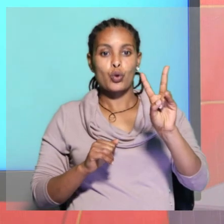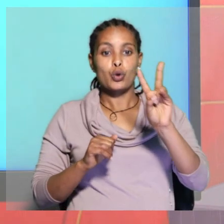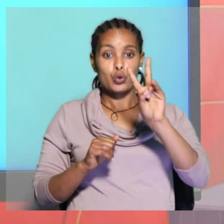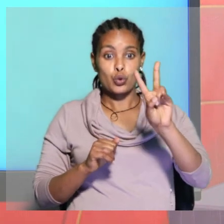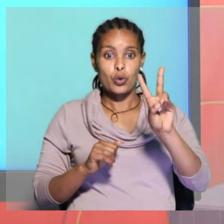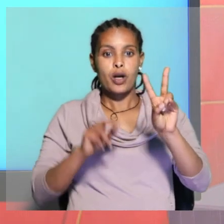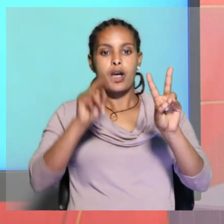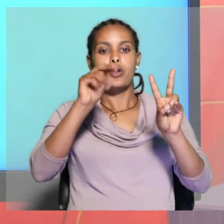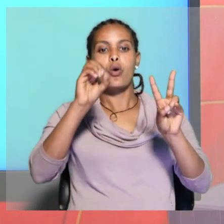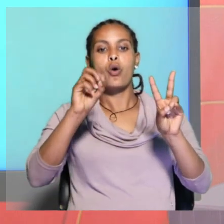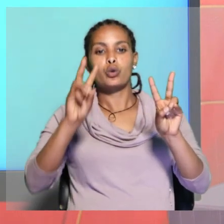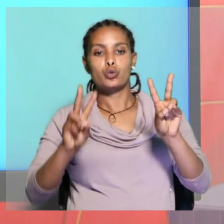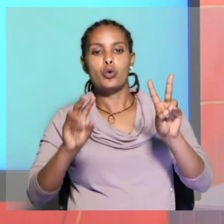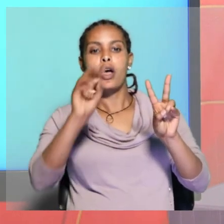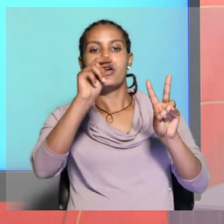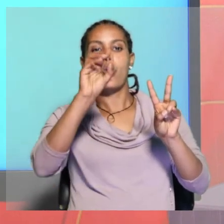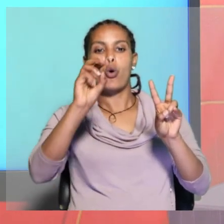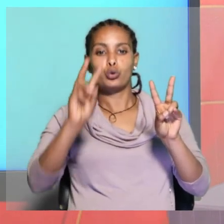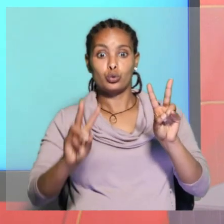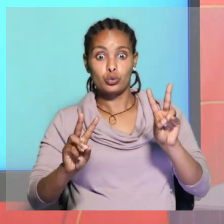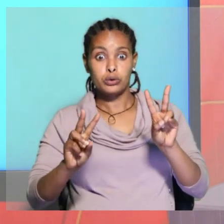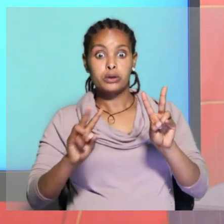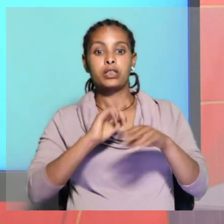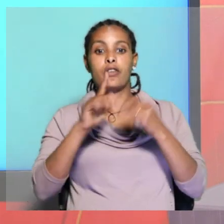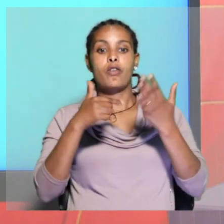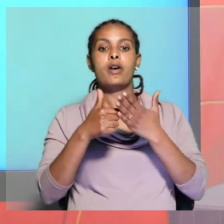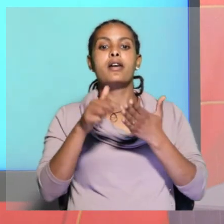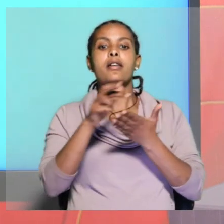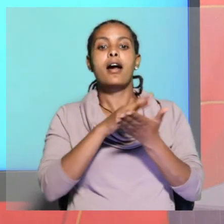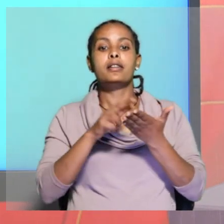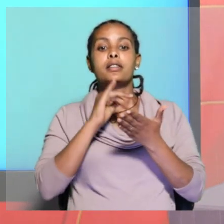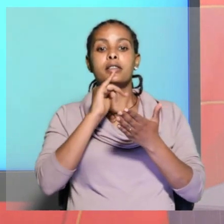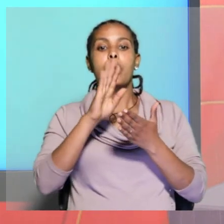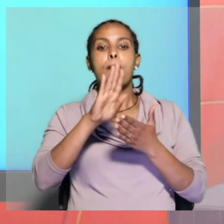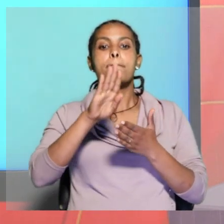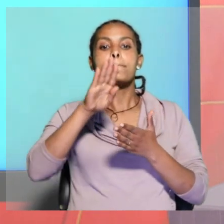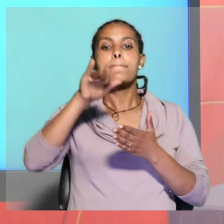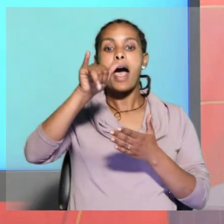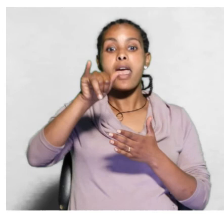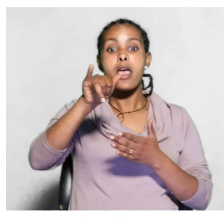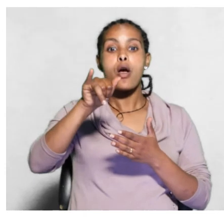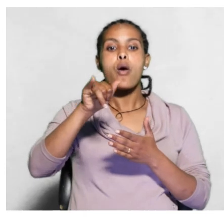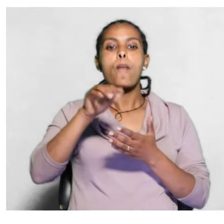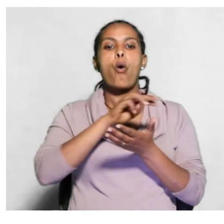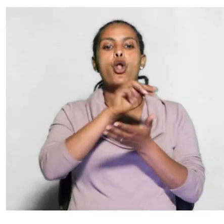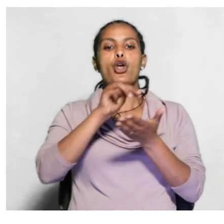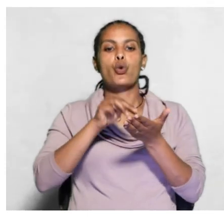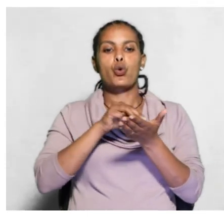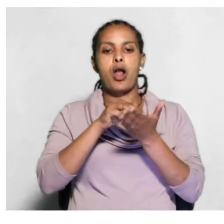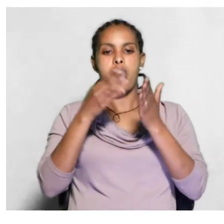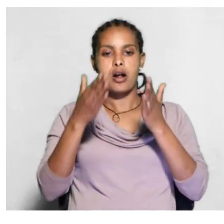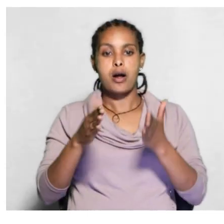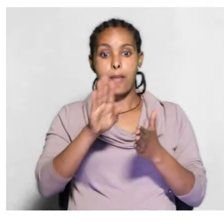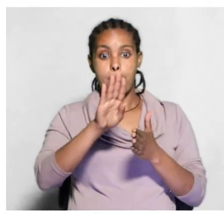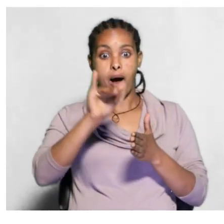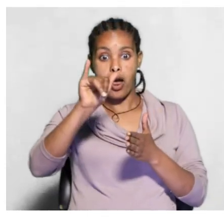species, NO2, NO2. Therefore, the reaction is bimolecular.